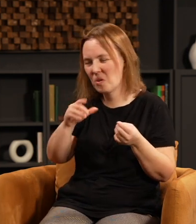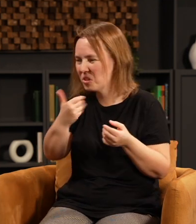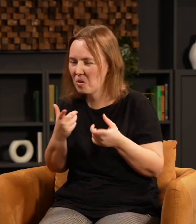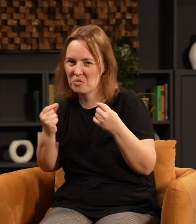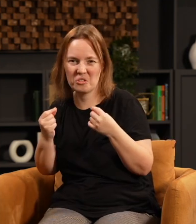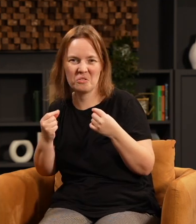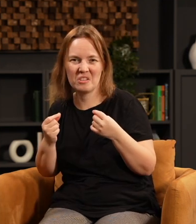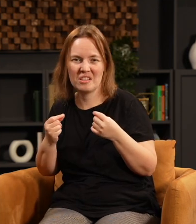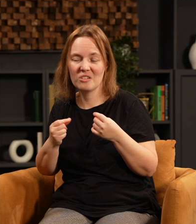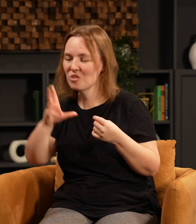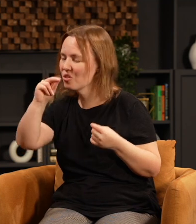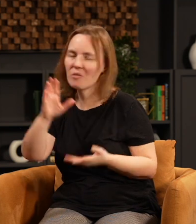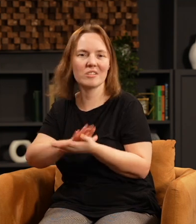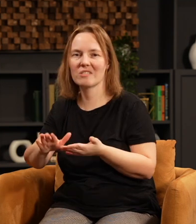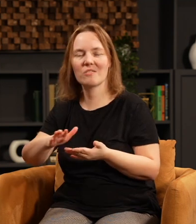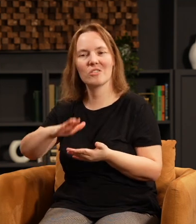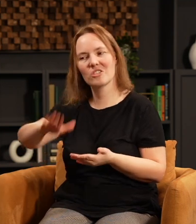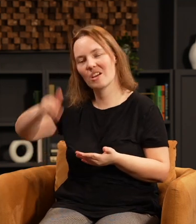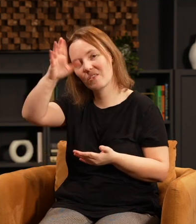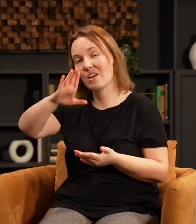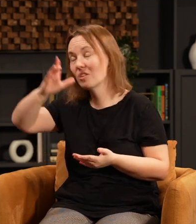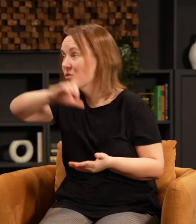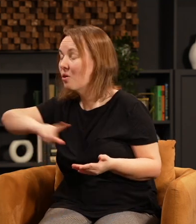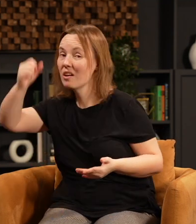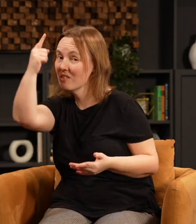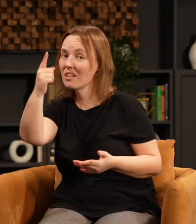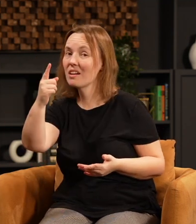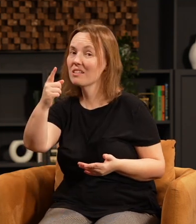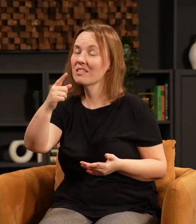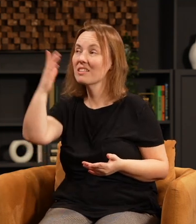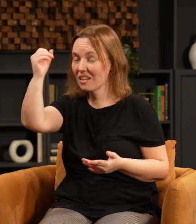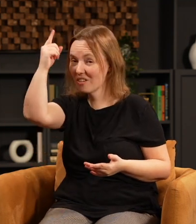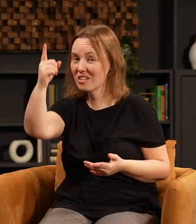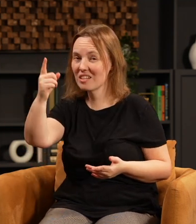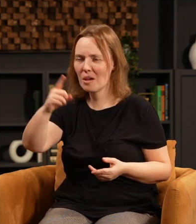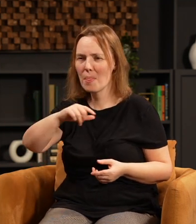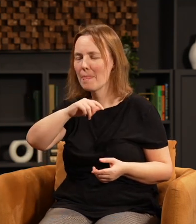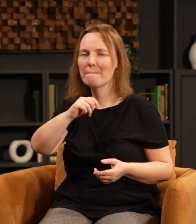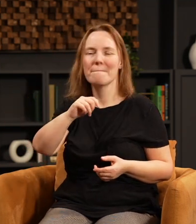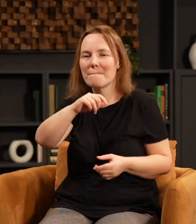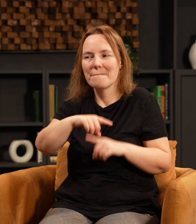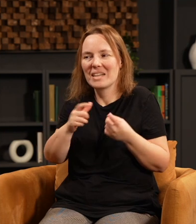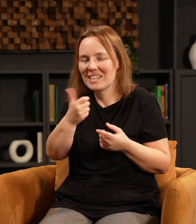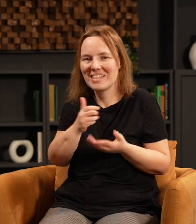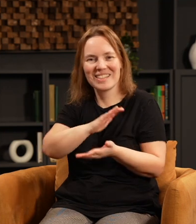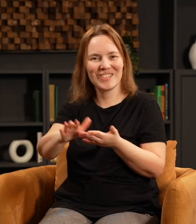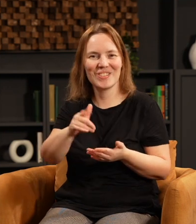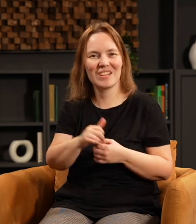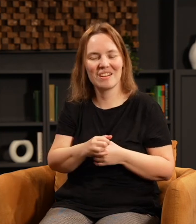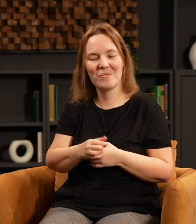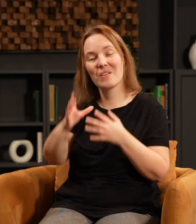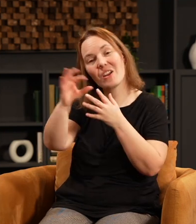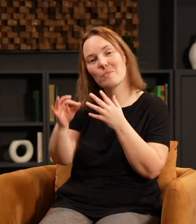child of God. The Lord understands. He understands, but it doesn't excuse it because we have an option.